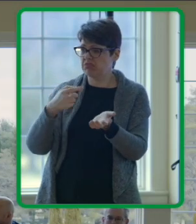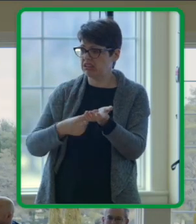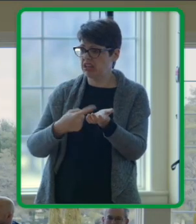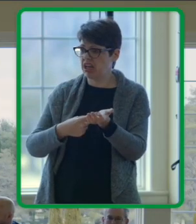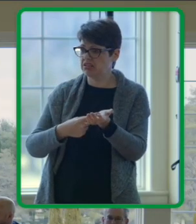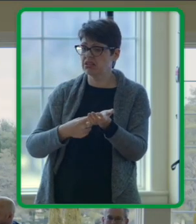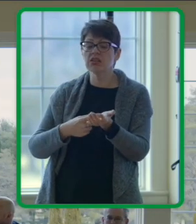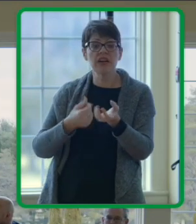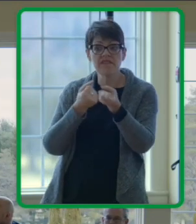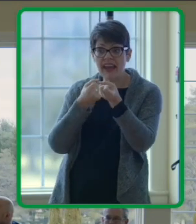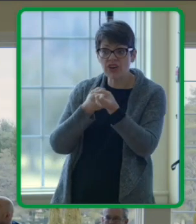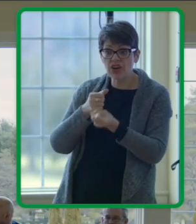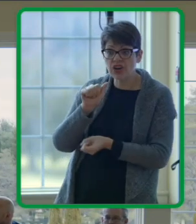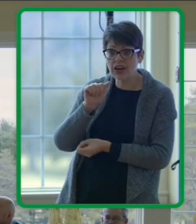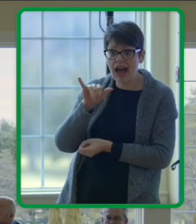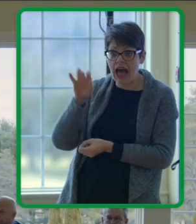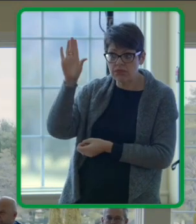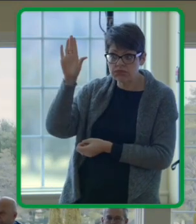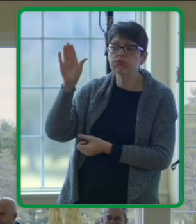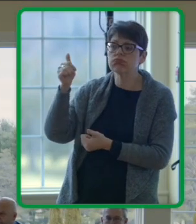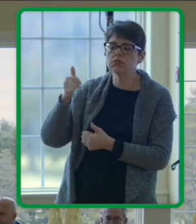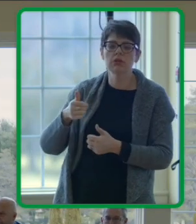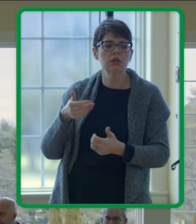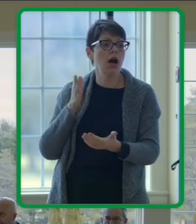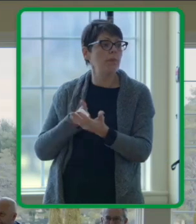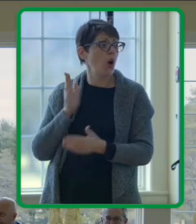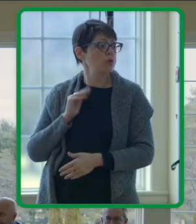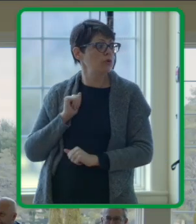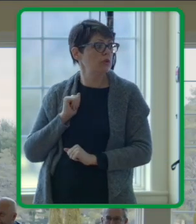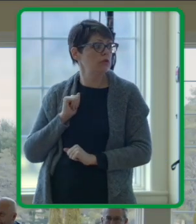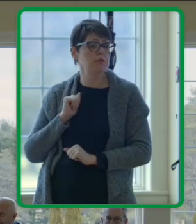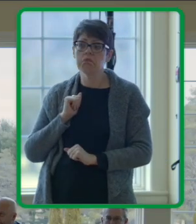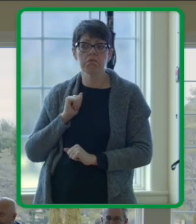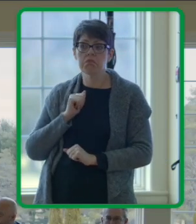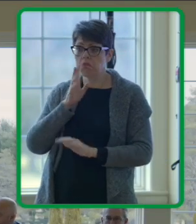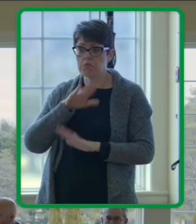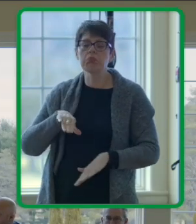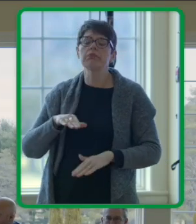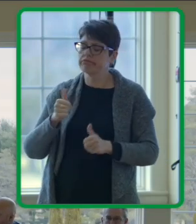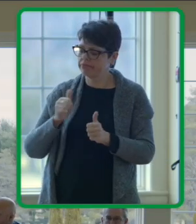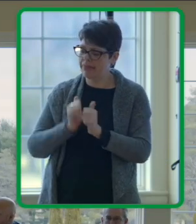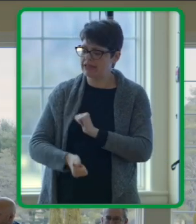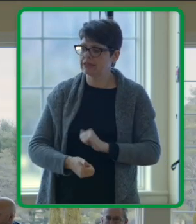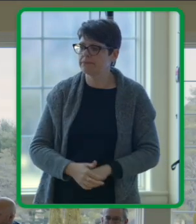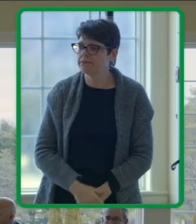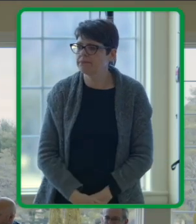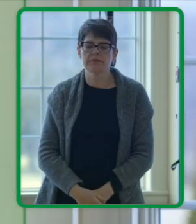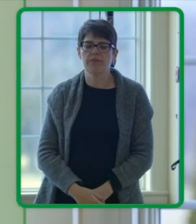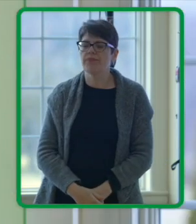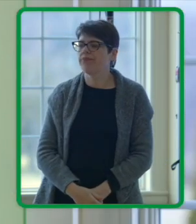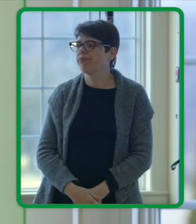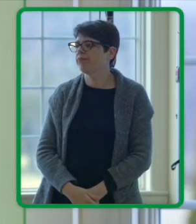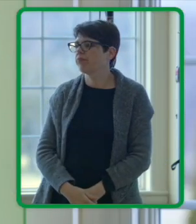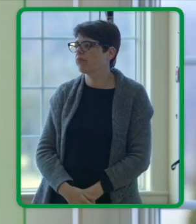All in favor? Aye. Any opposed? The motion carries.